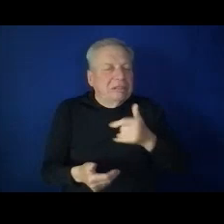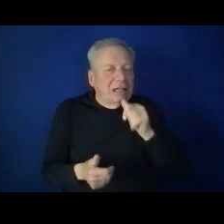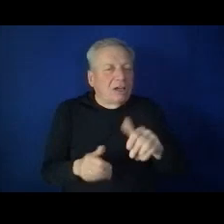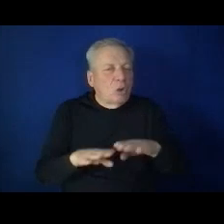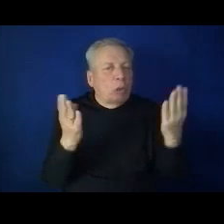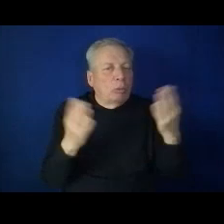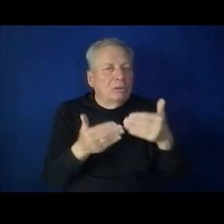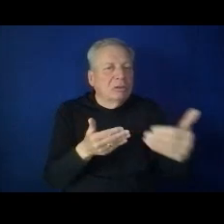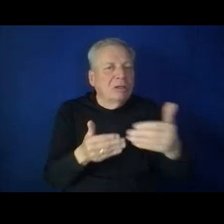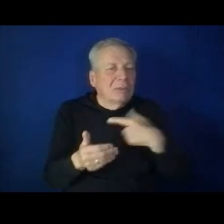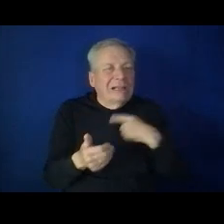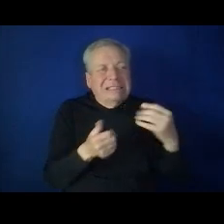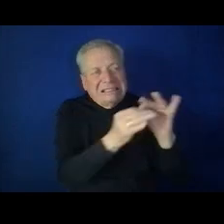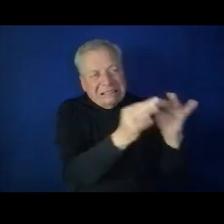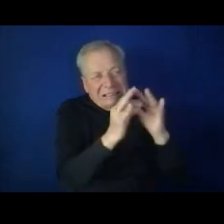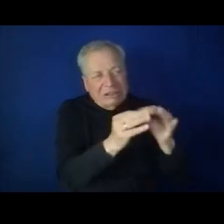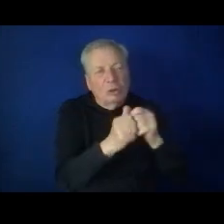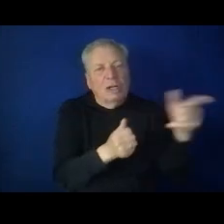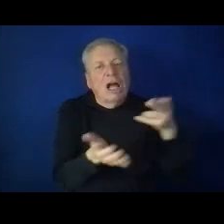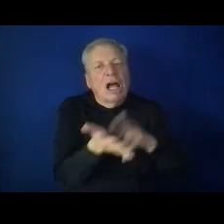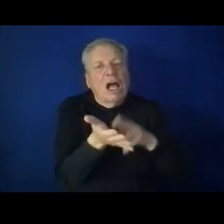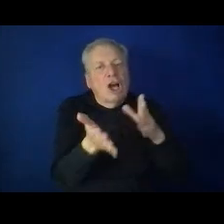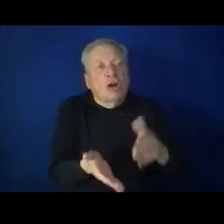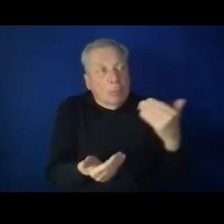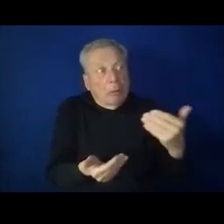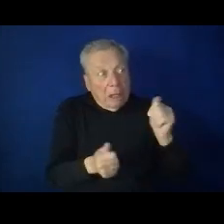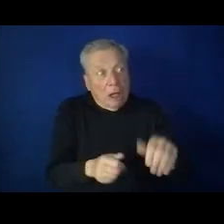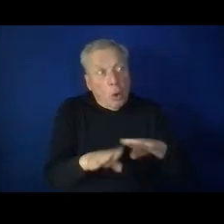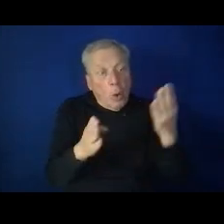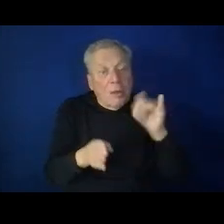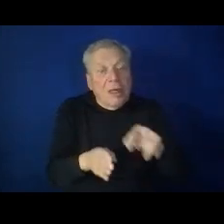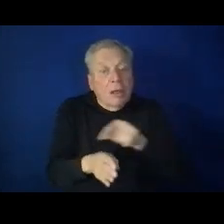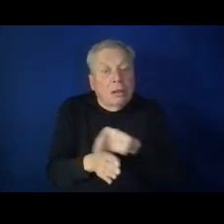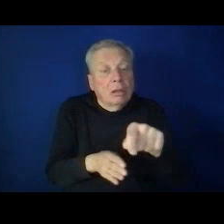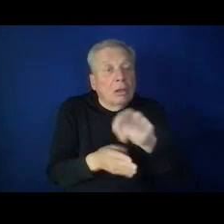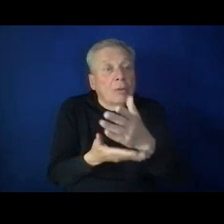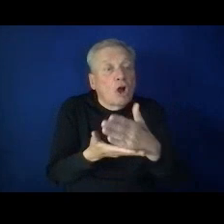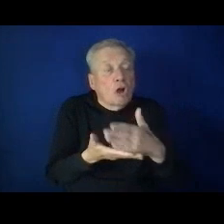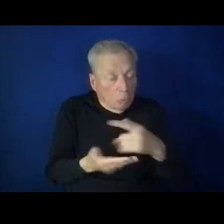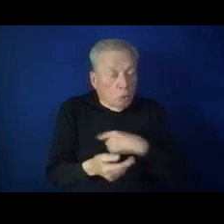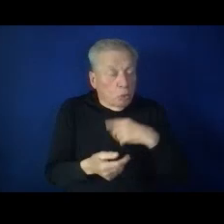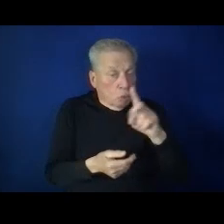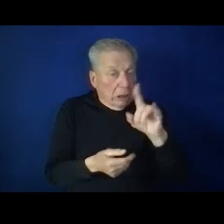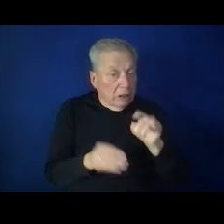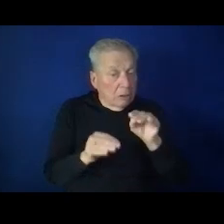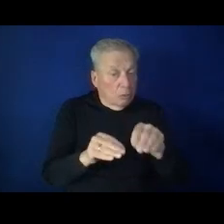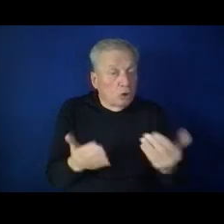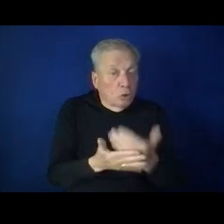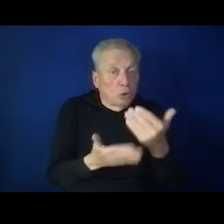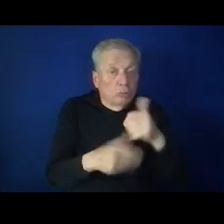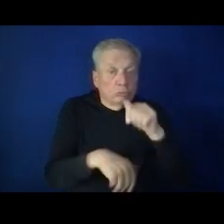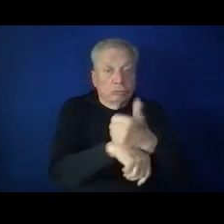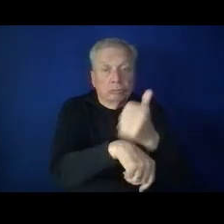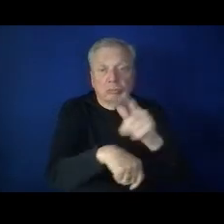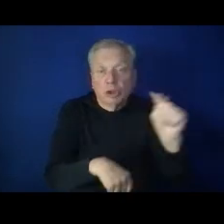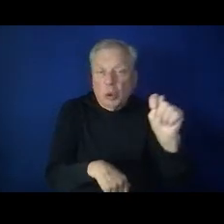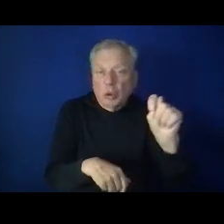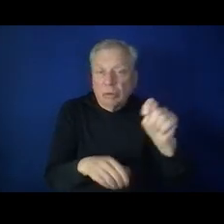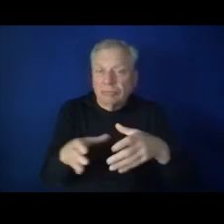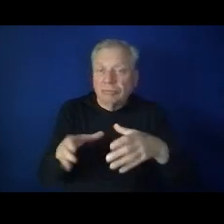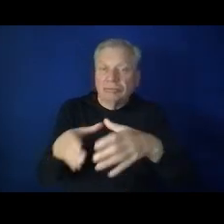with the contractor about maybe opening up that existing part. We are putting in new vault toilets there, and we're waiting on those to come in